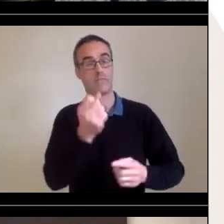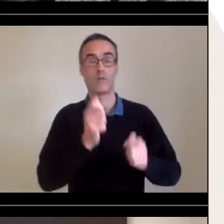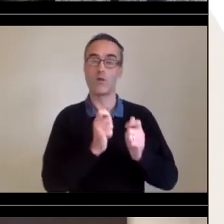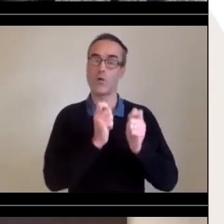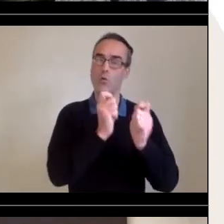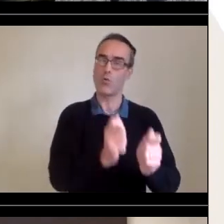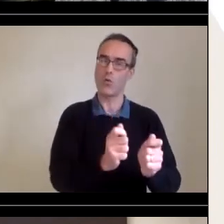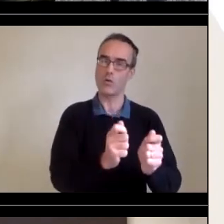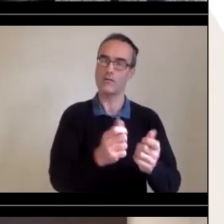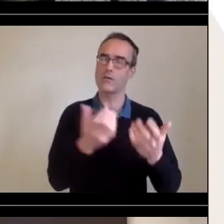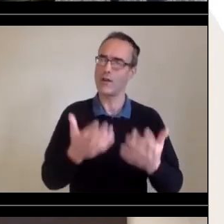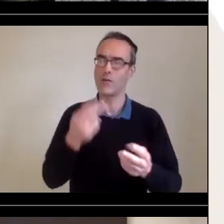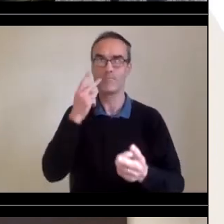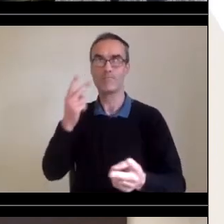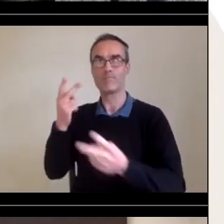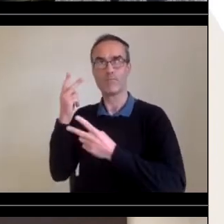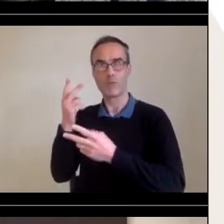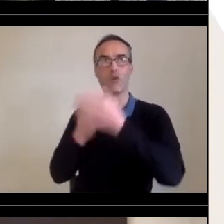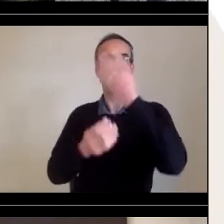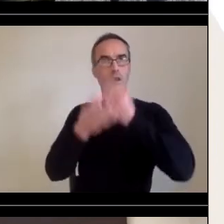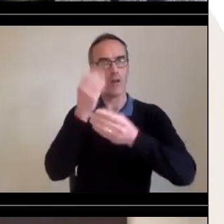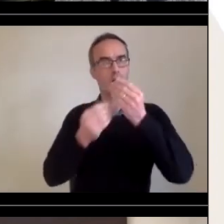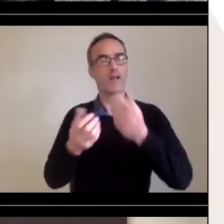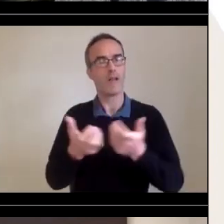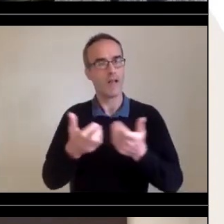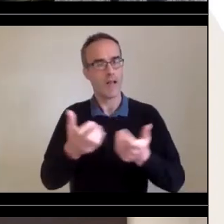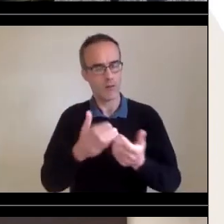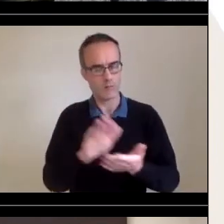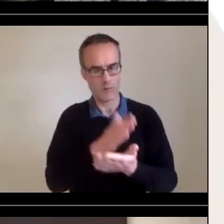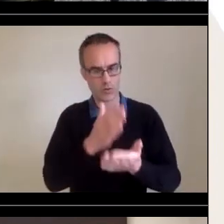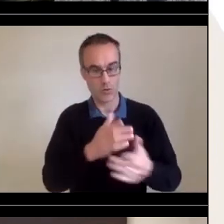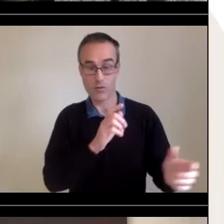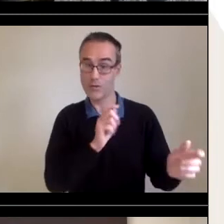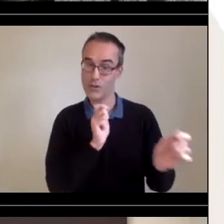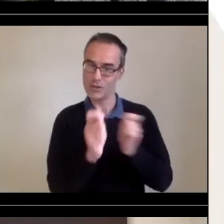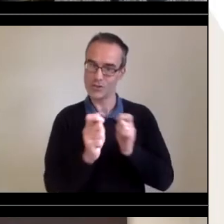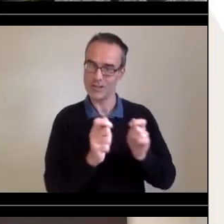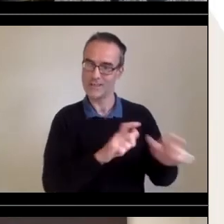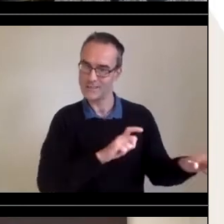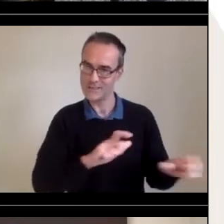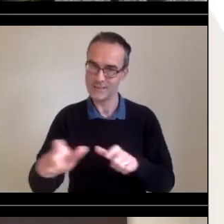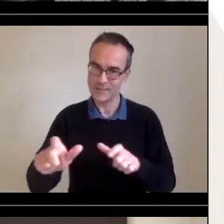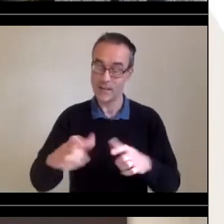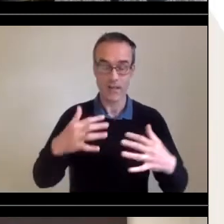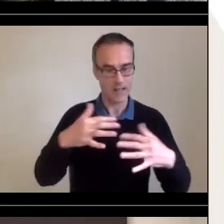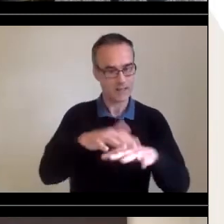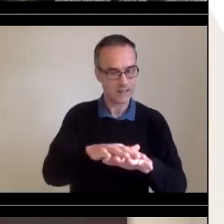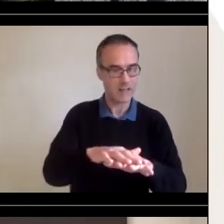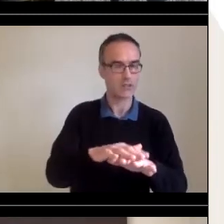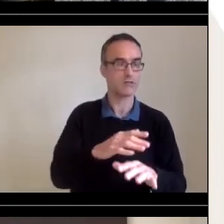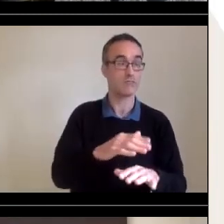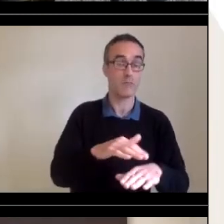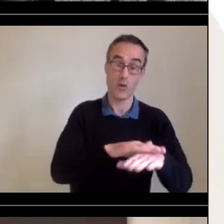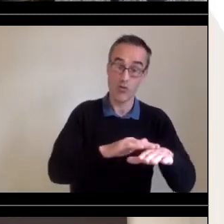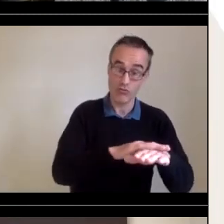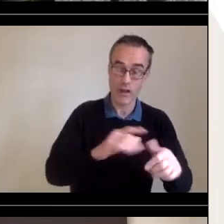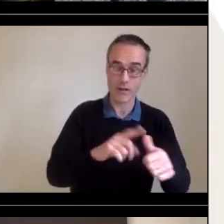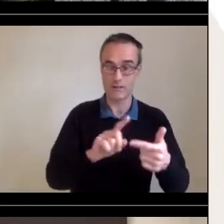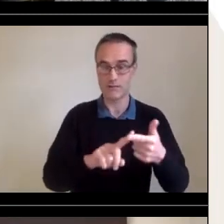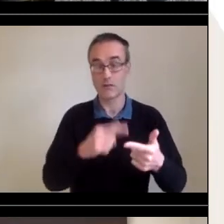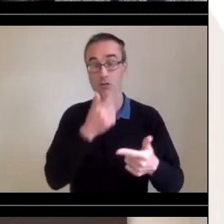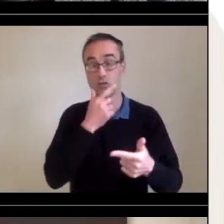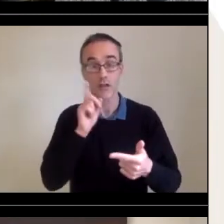how can we improve this to continue to drive change across all sorts of intersection, across race, gender, lived